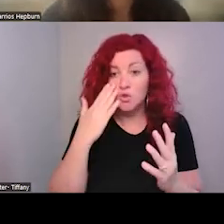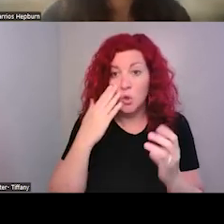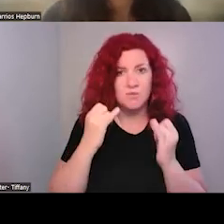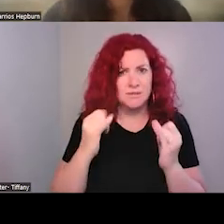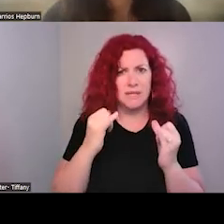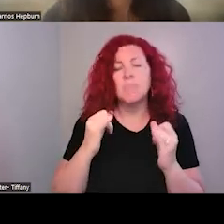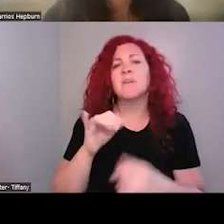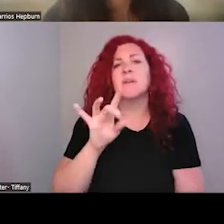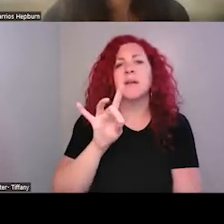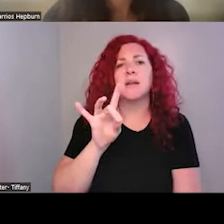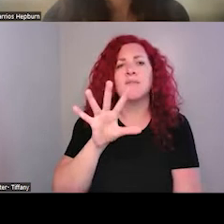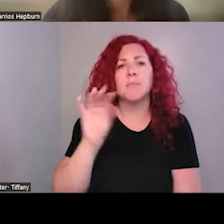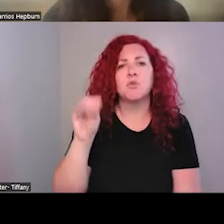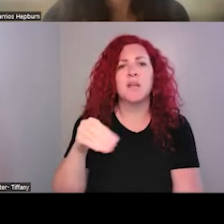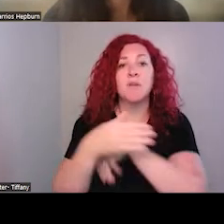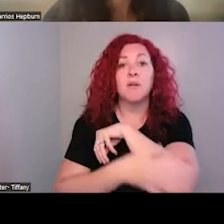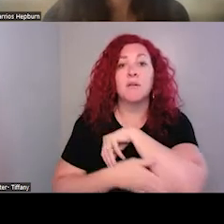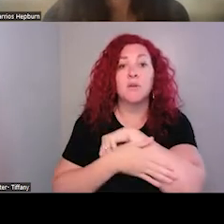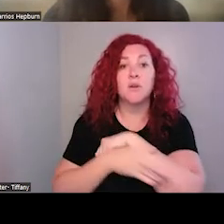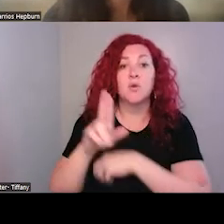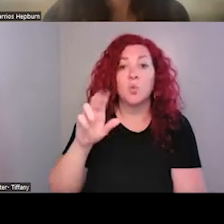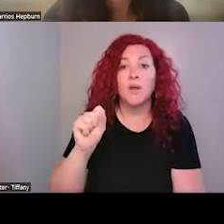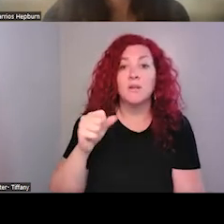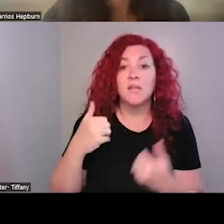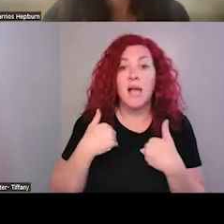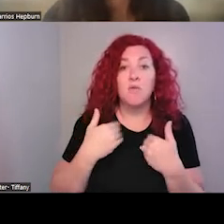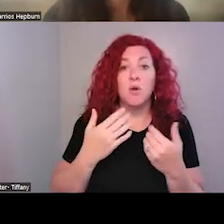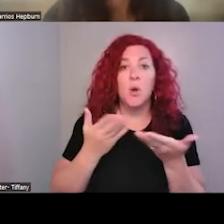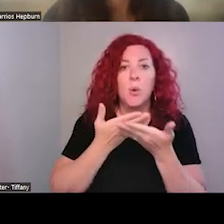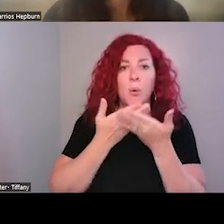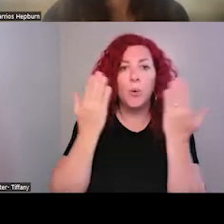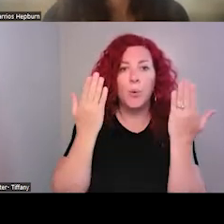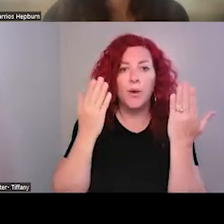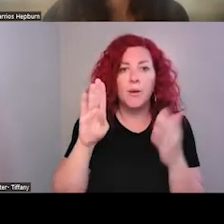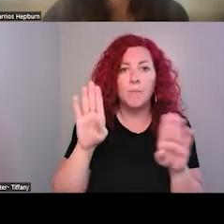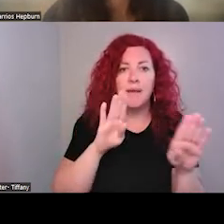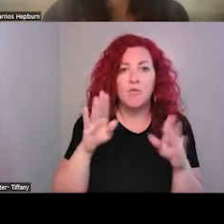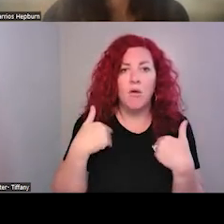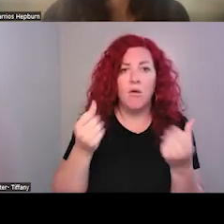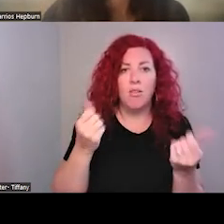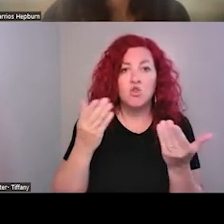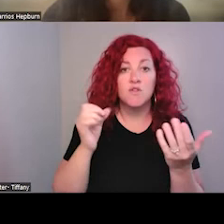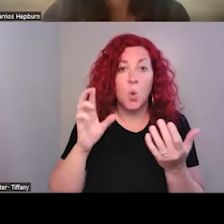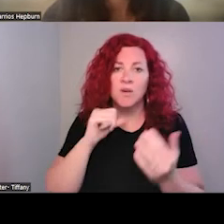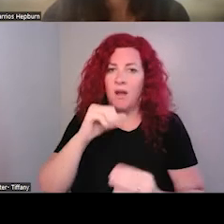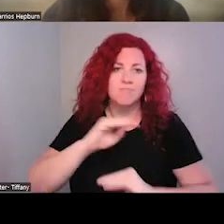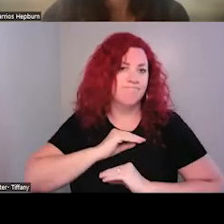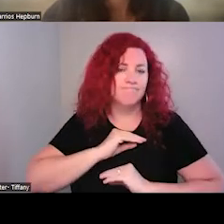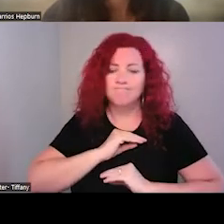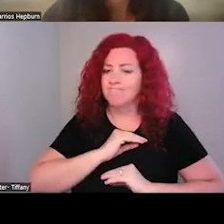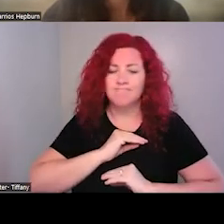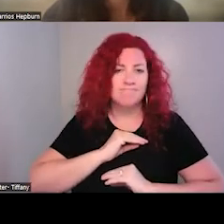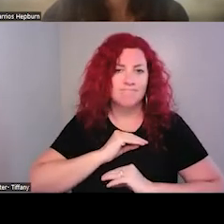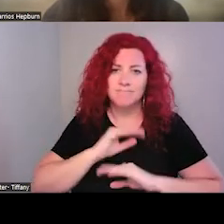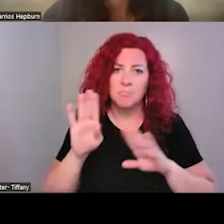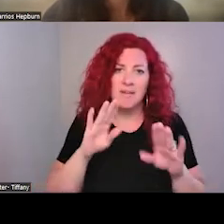United States have either no behavioral health services or inadequate behavioral health services. And many of those places, the only line of